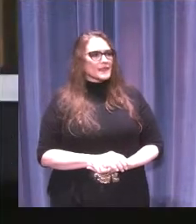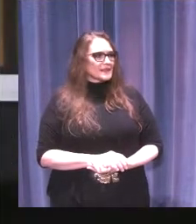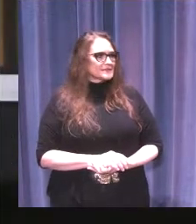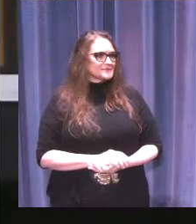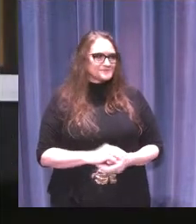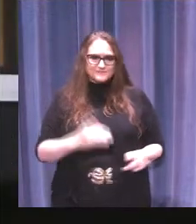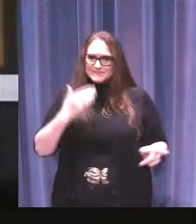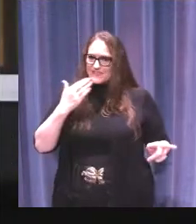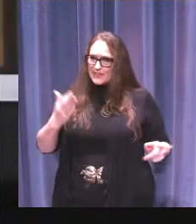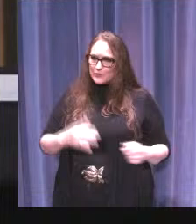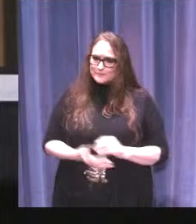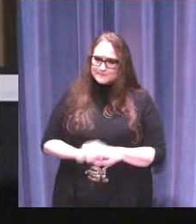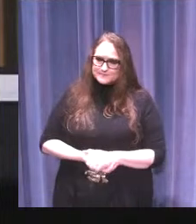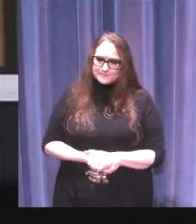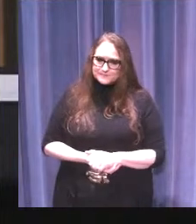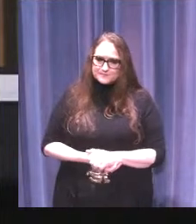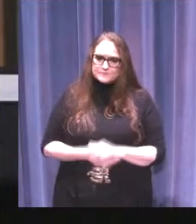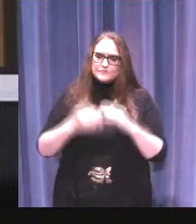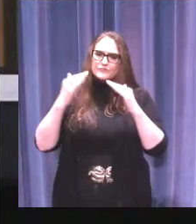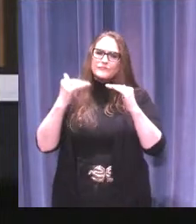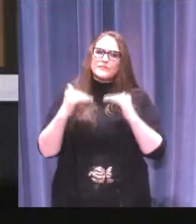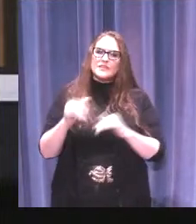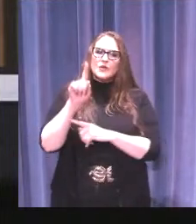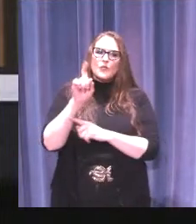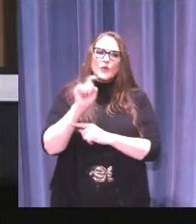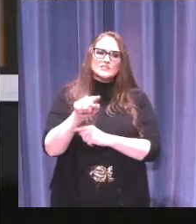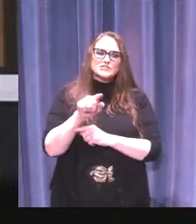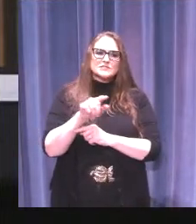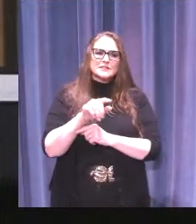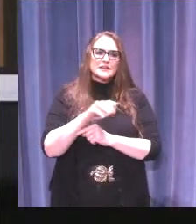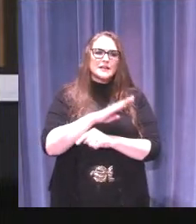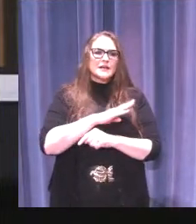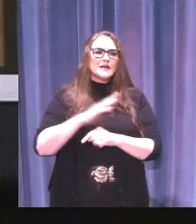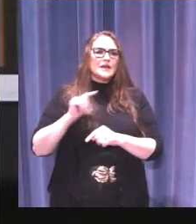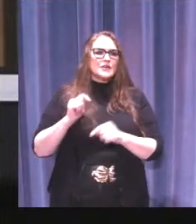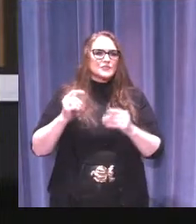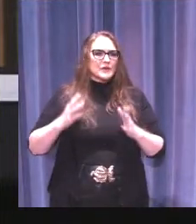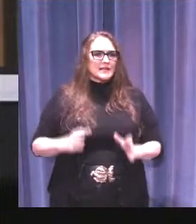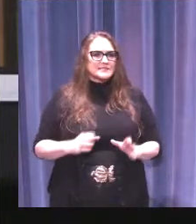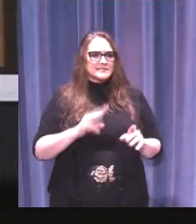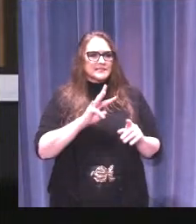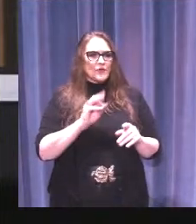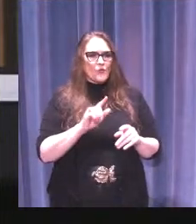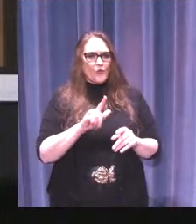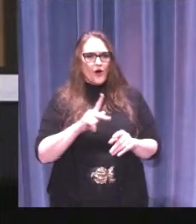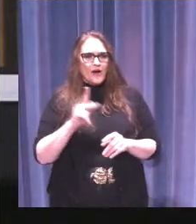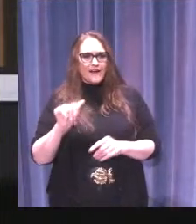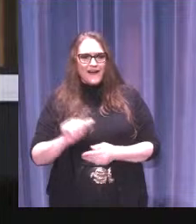Thank you. The next question, Trustee Walcott.